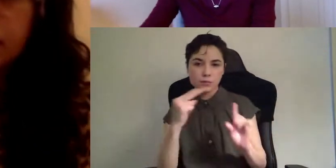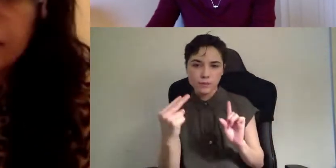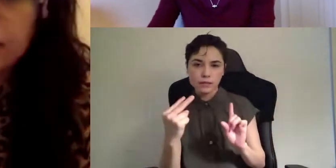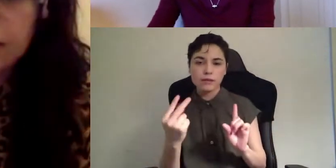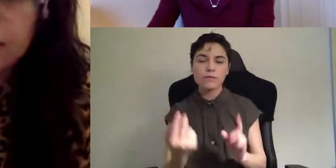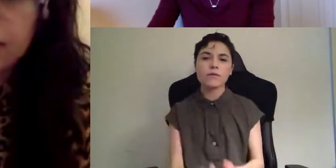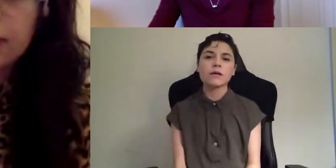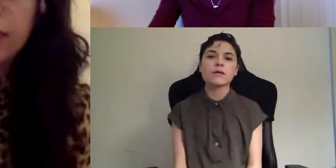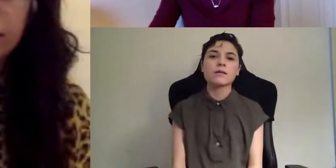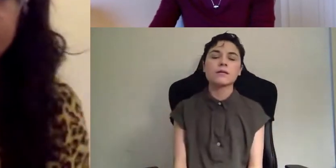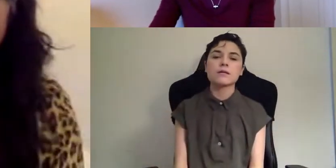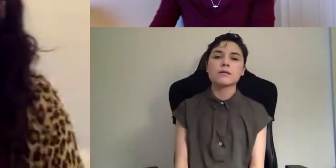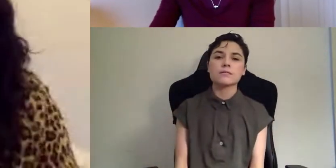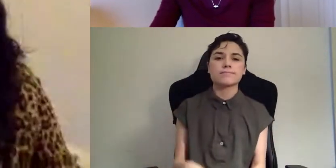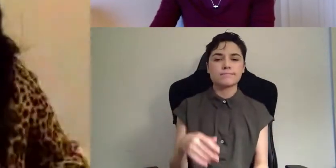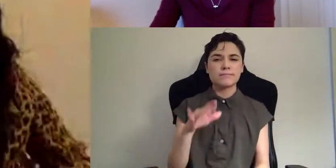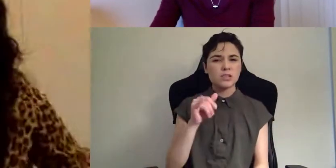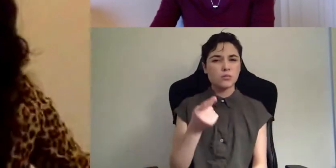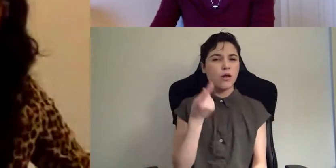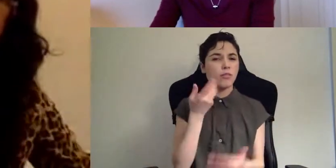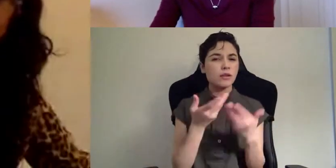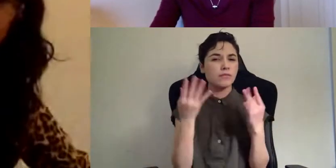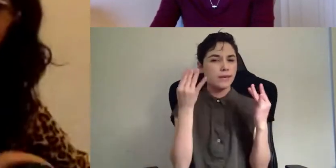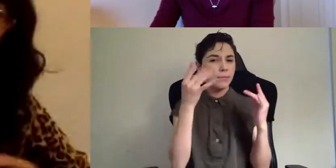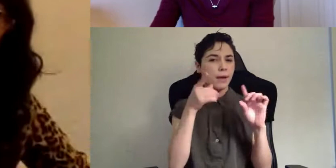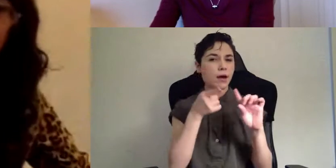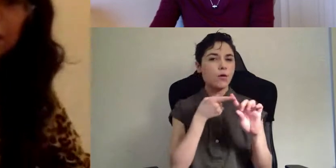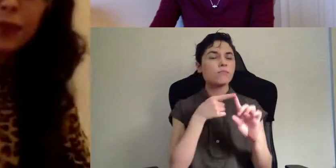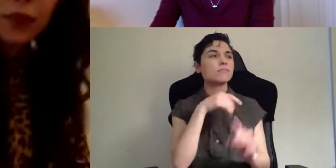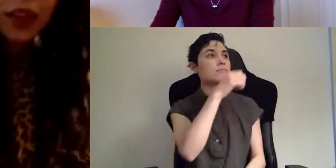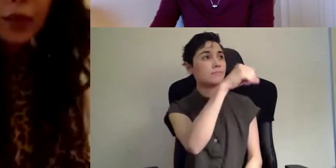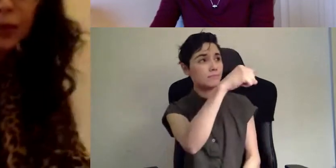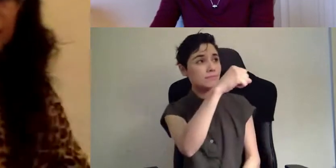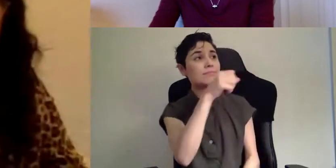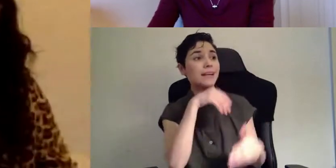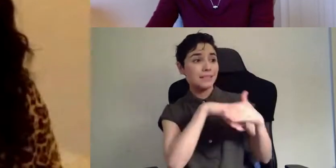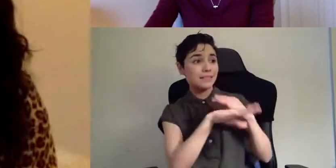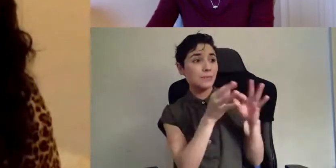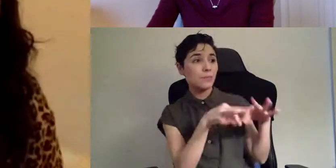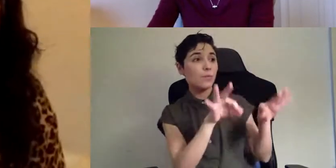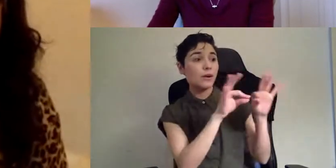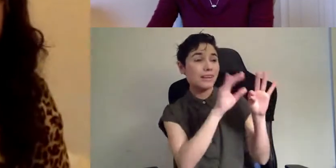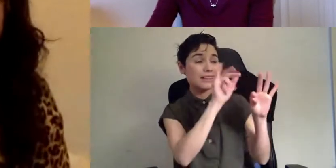Yeah, access is so important, and it's increasing through video.